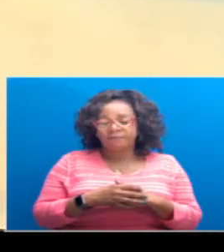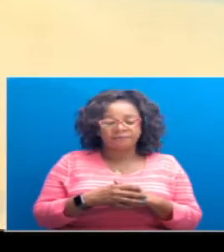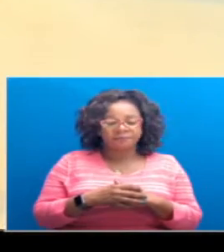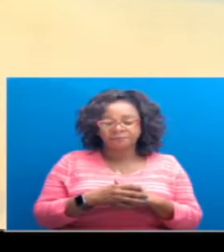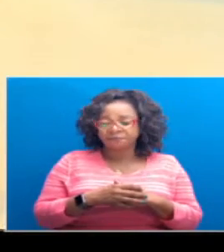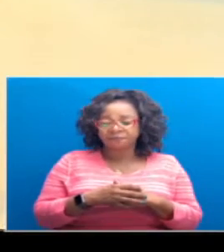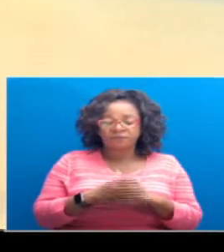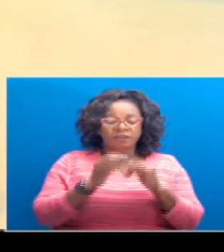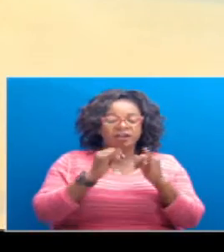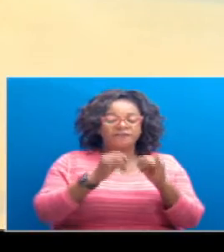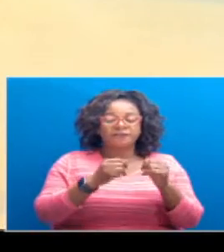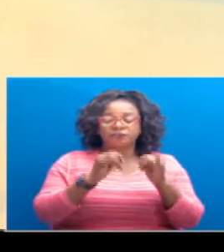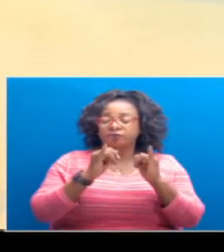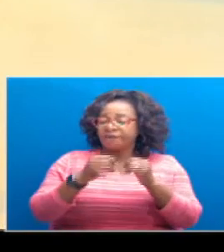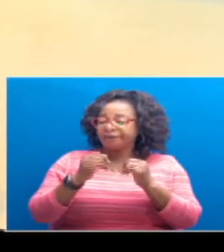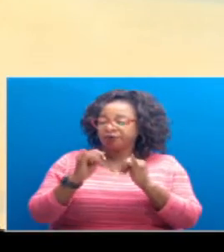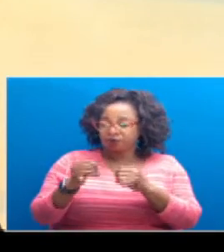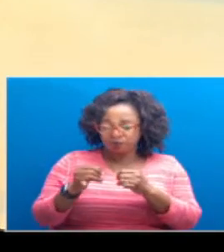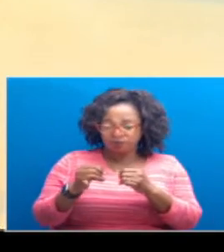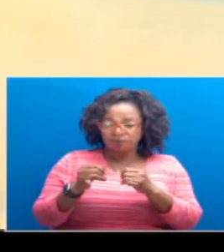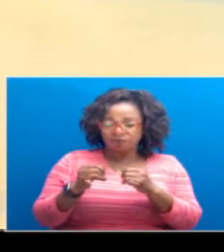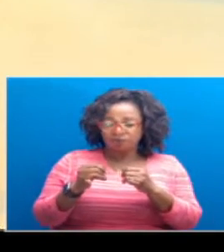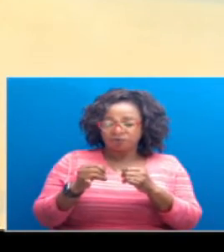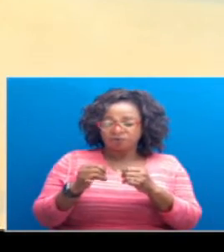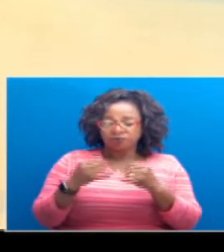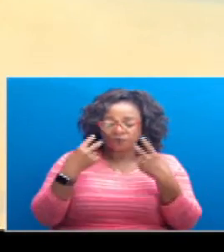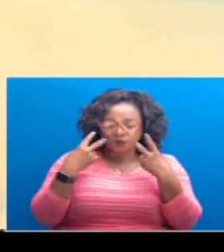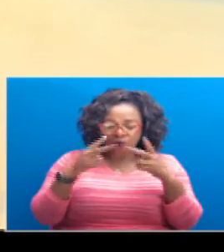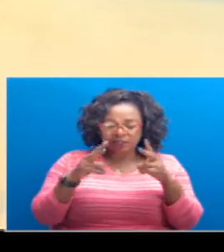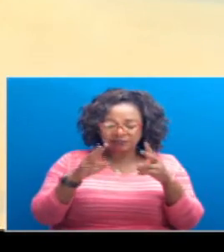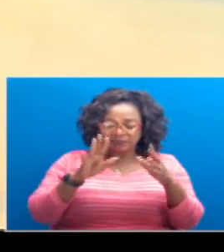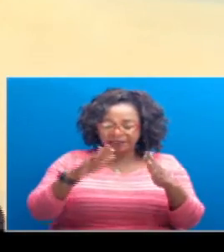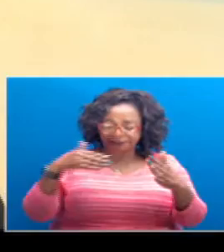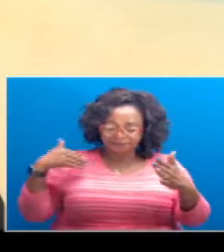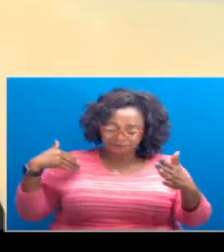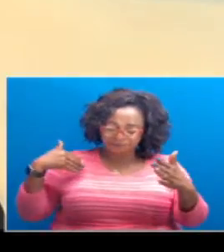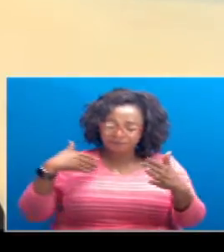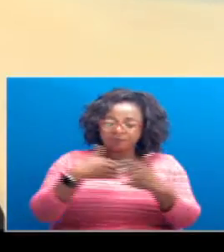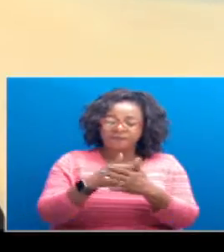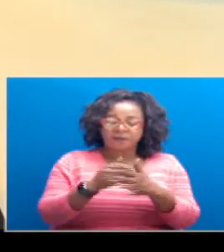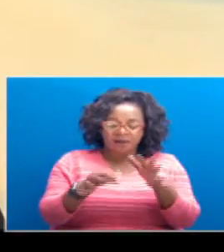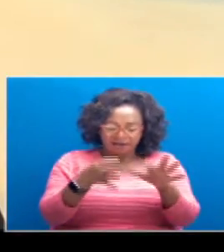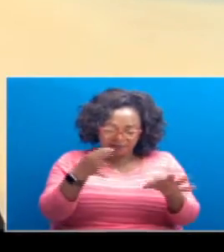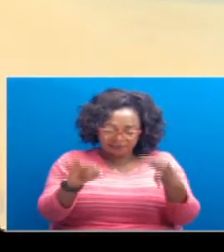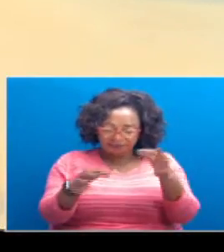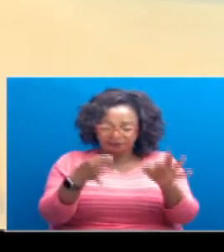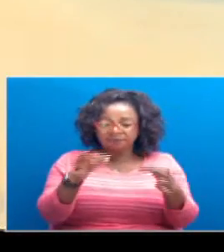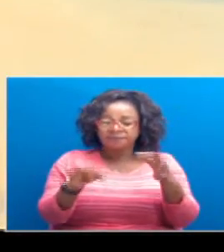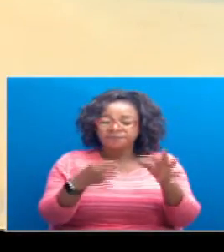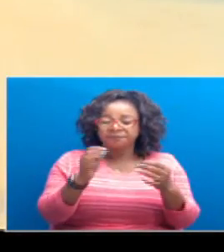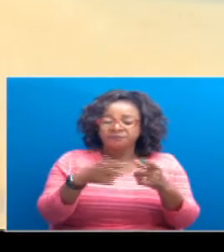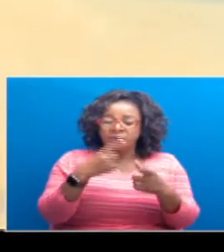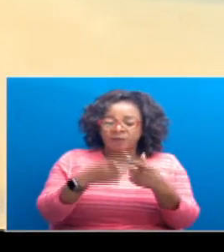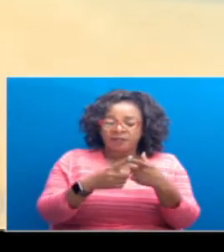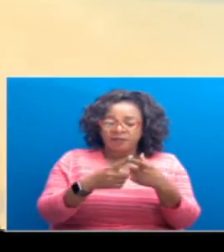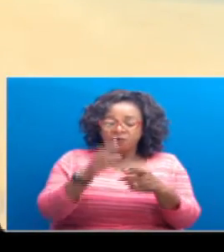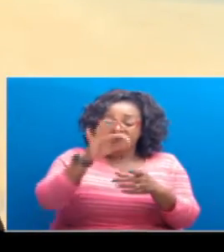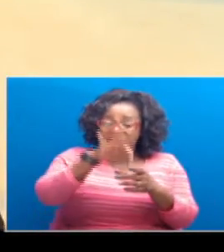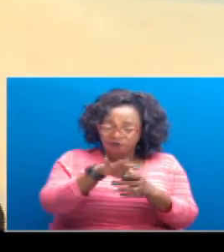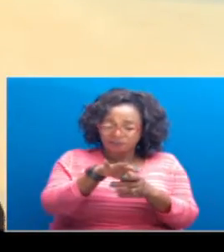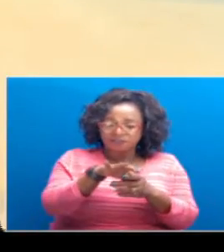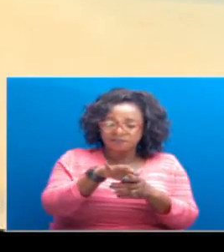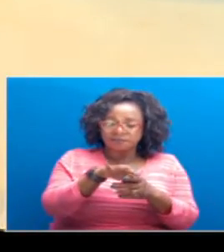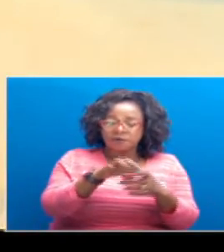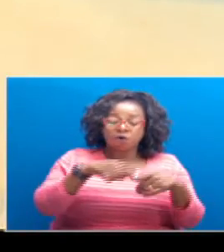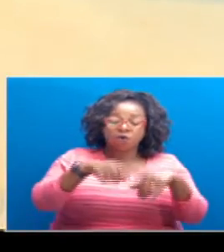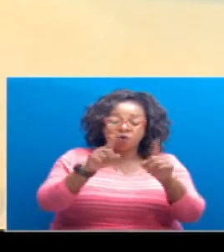at an individual, look at their track record, analyze them, and when you go to vote, go as